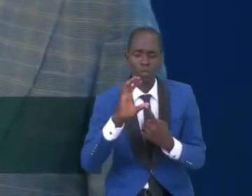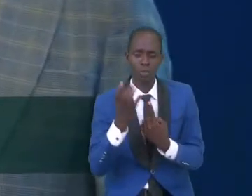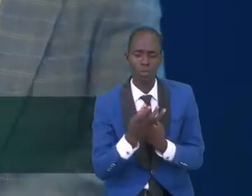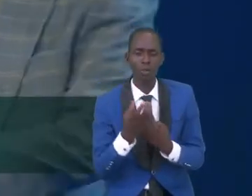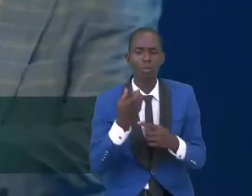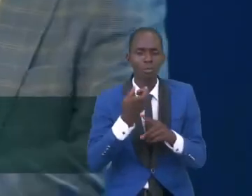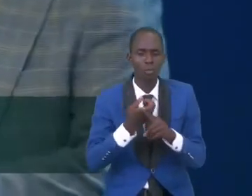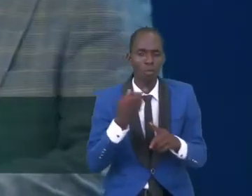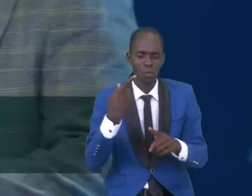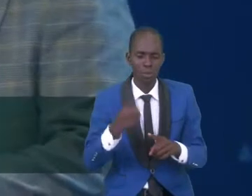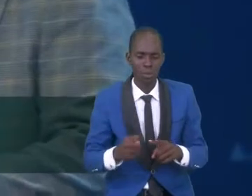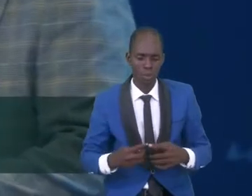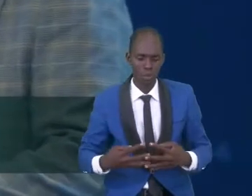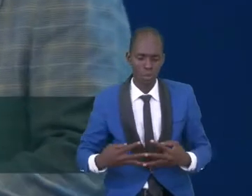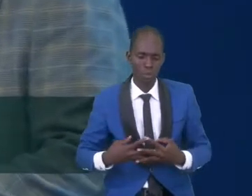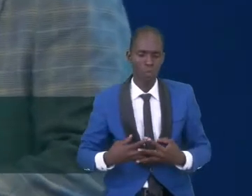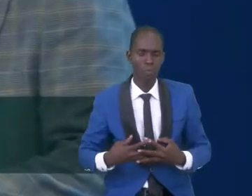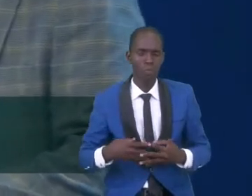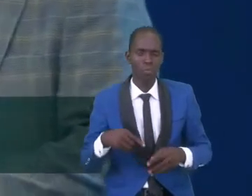womb? Lame,